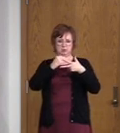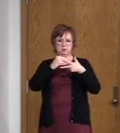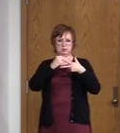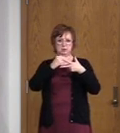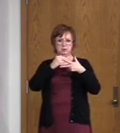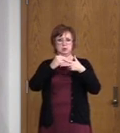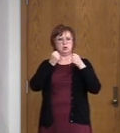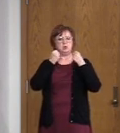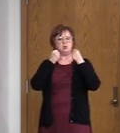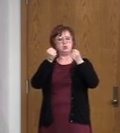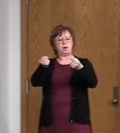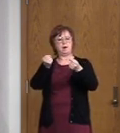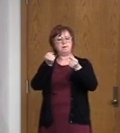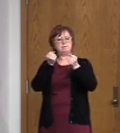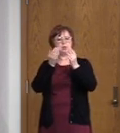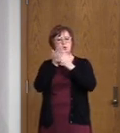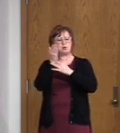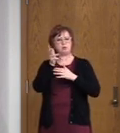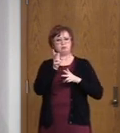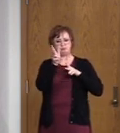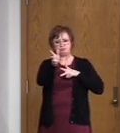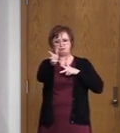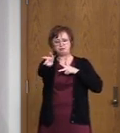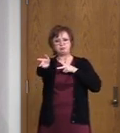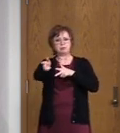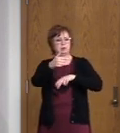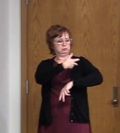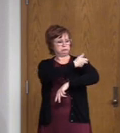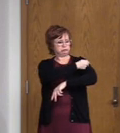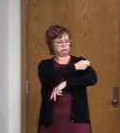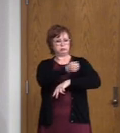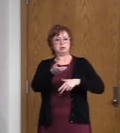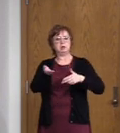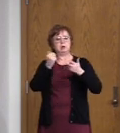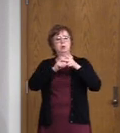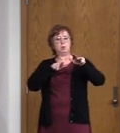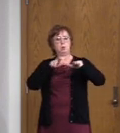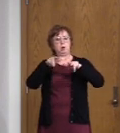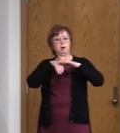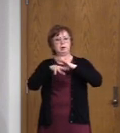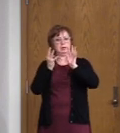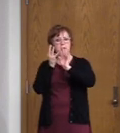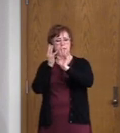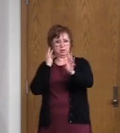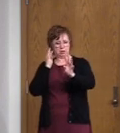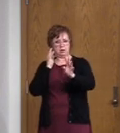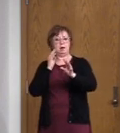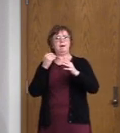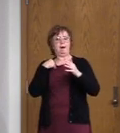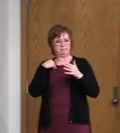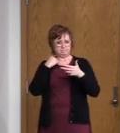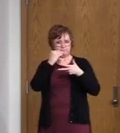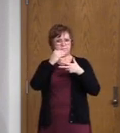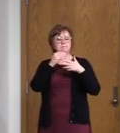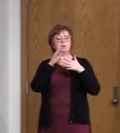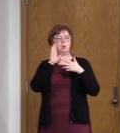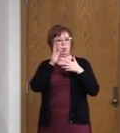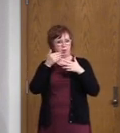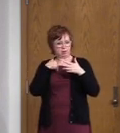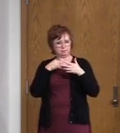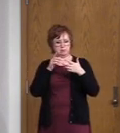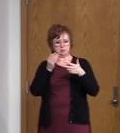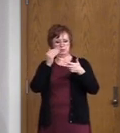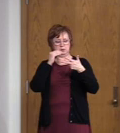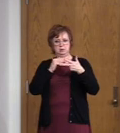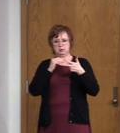as well as drive-through and walk-in. And then, of course, the community, and it does expand the list a little bit. It does include others